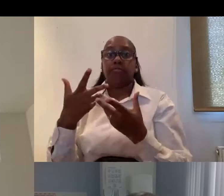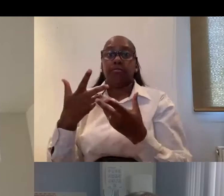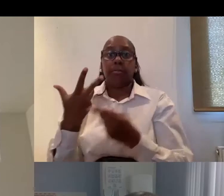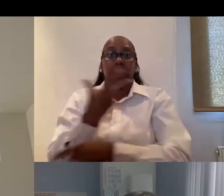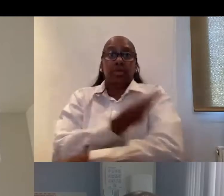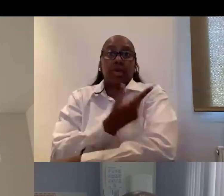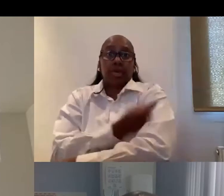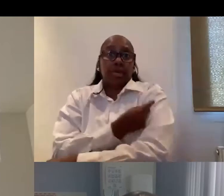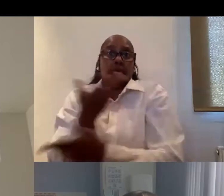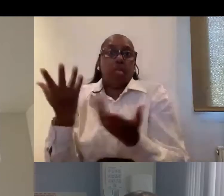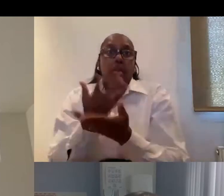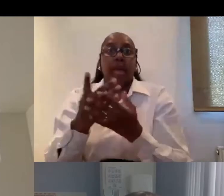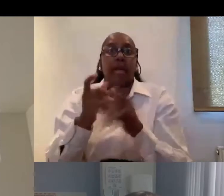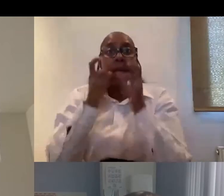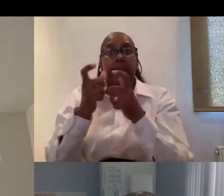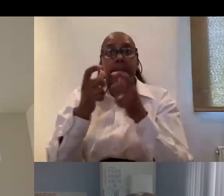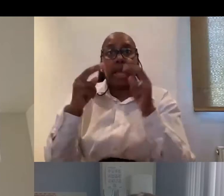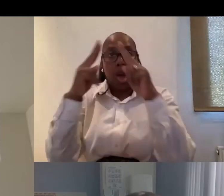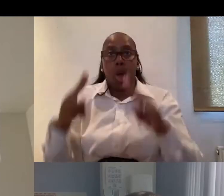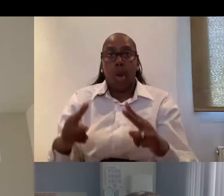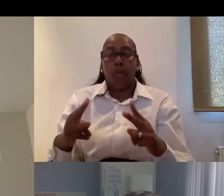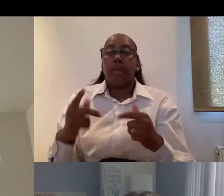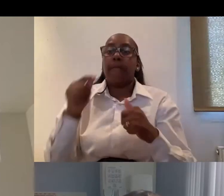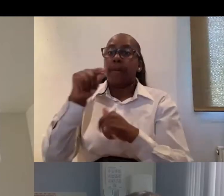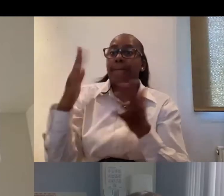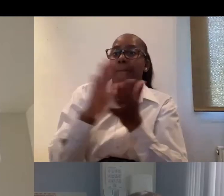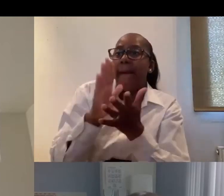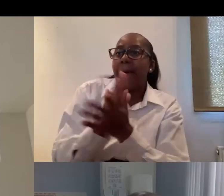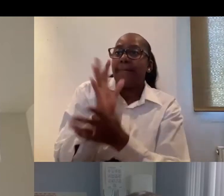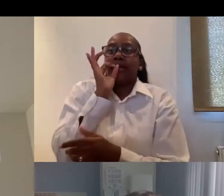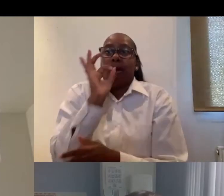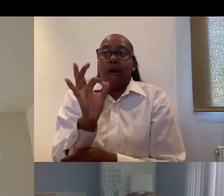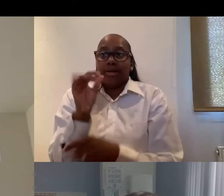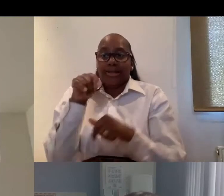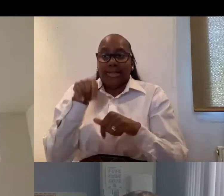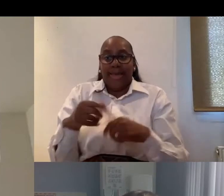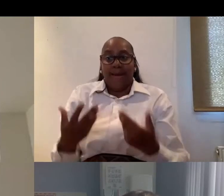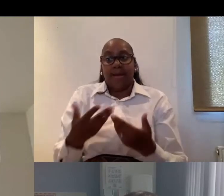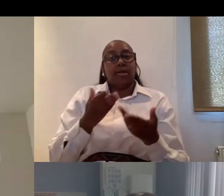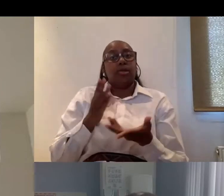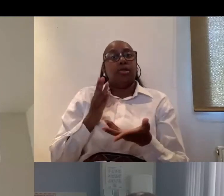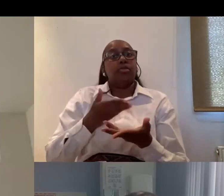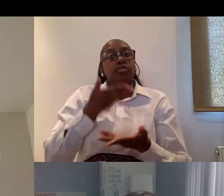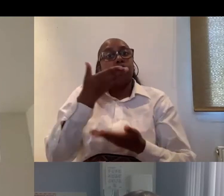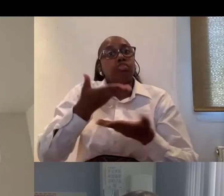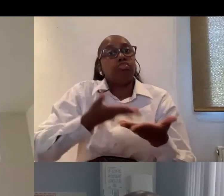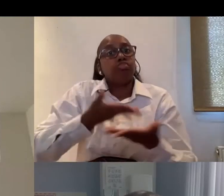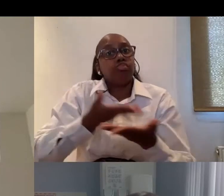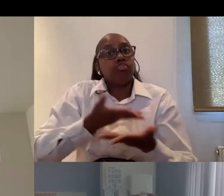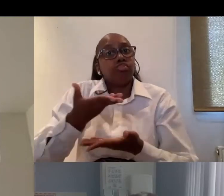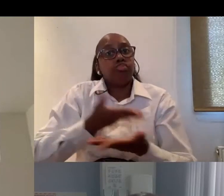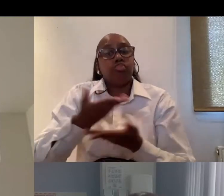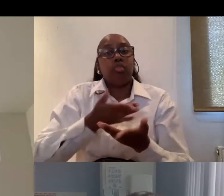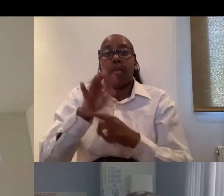in care homes. So I've been delighted to have been asked to come and speak to you all today, and I think this